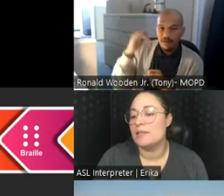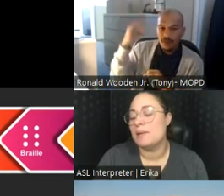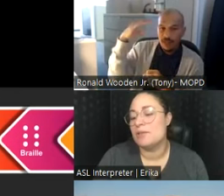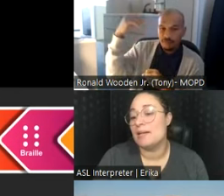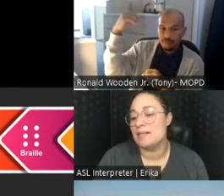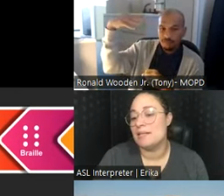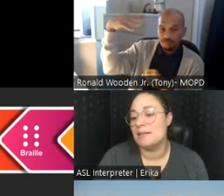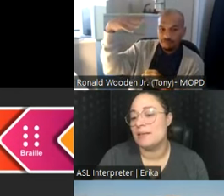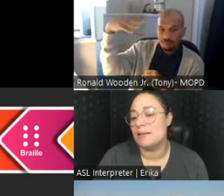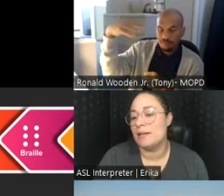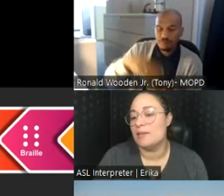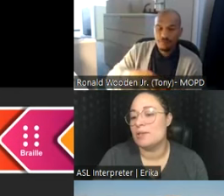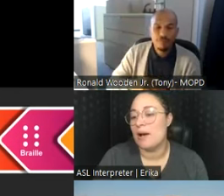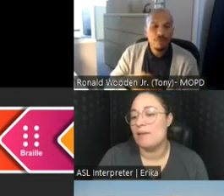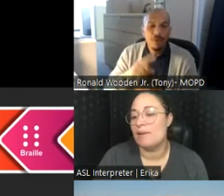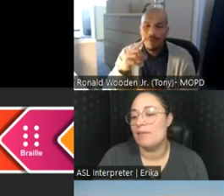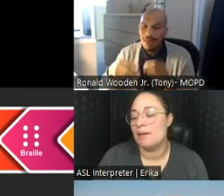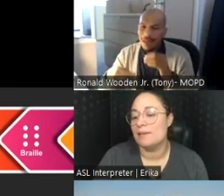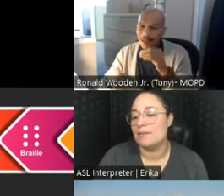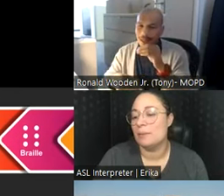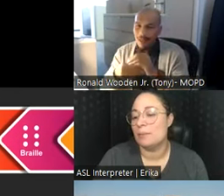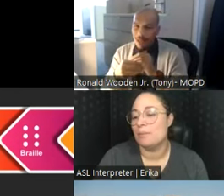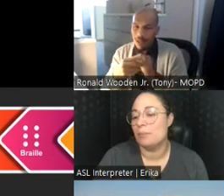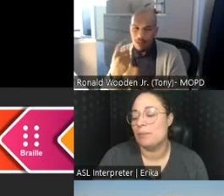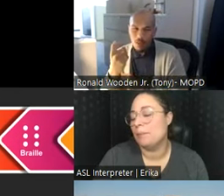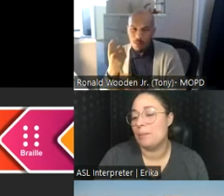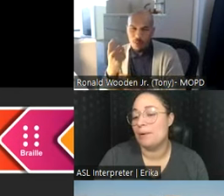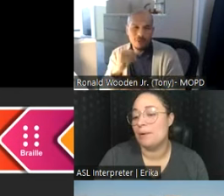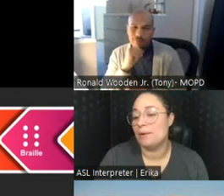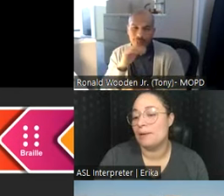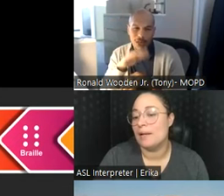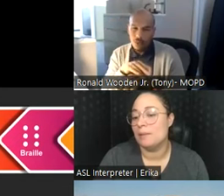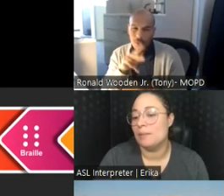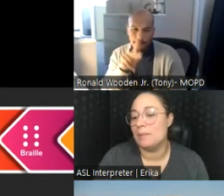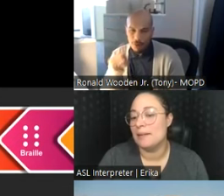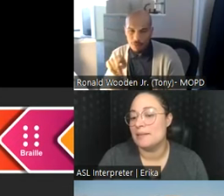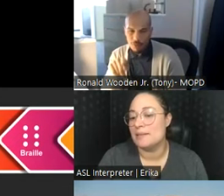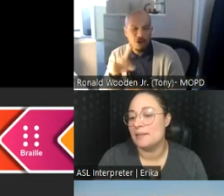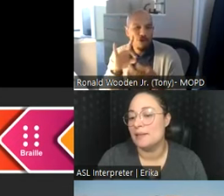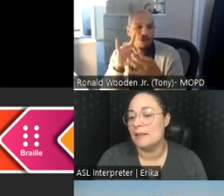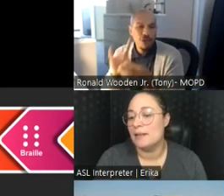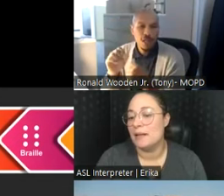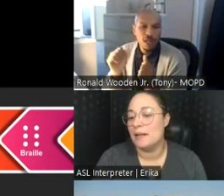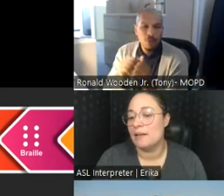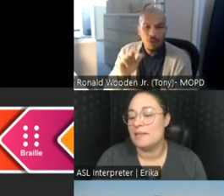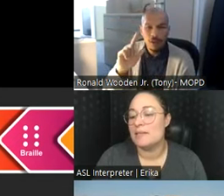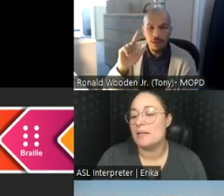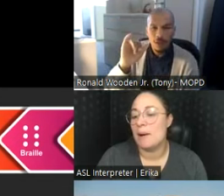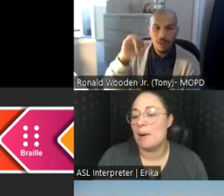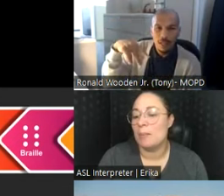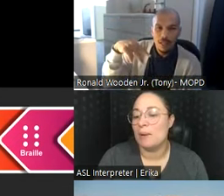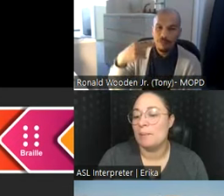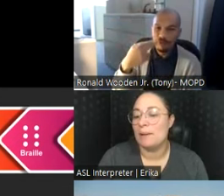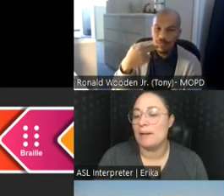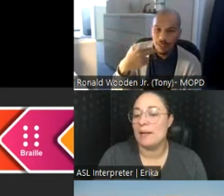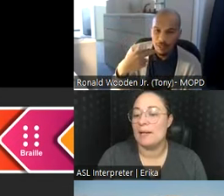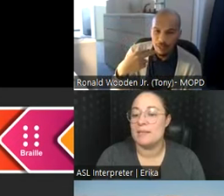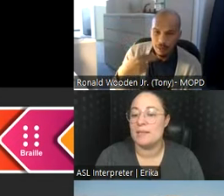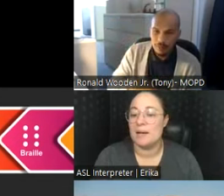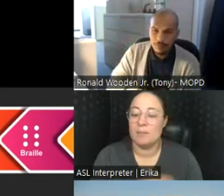to make sure I can see clearly. And so having effective or the proper lighting would be best. This isn't on the PowerPoint,